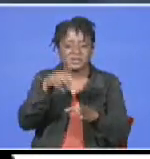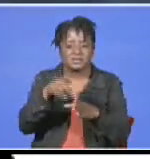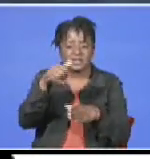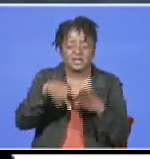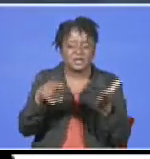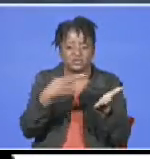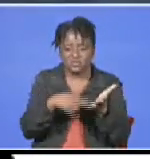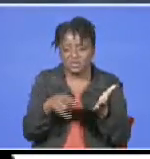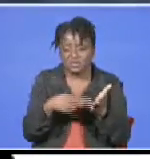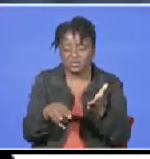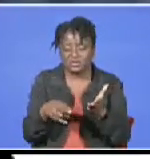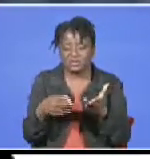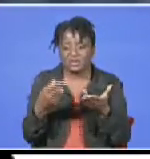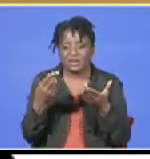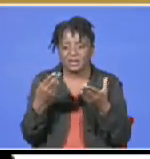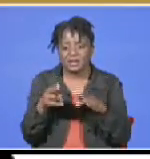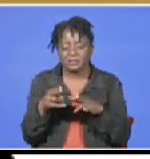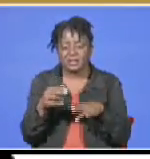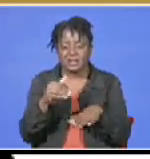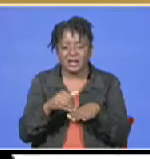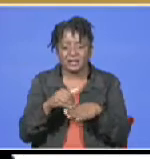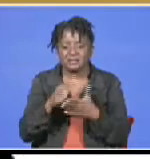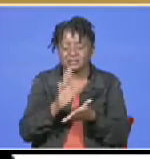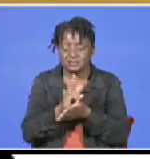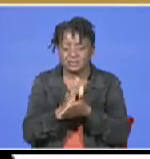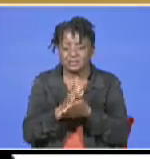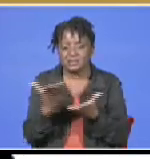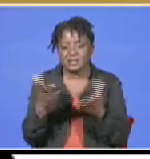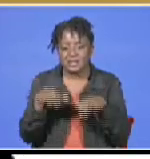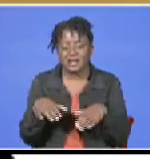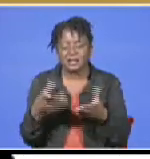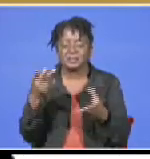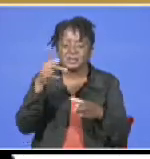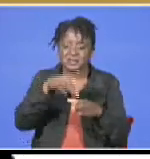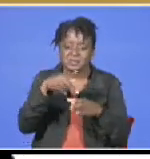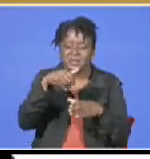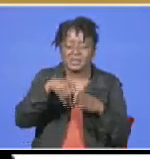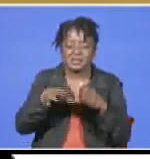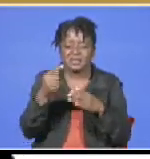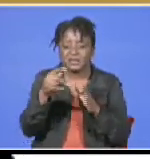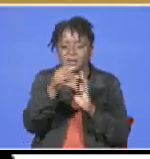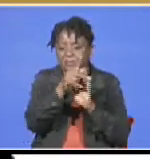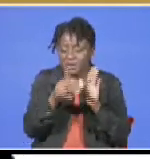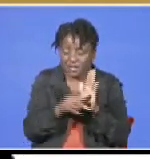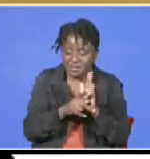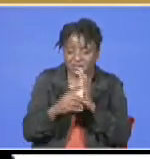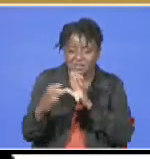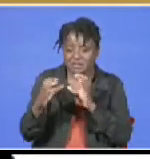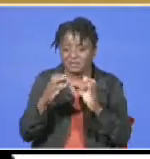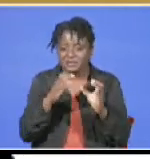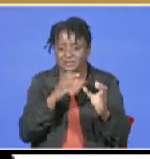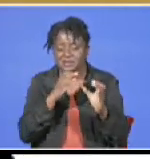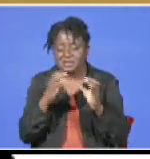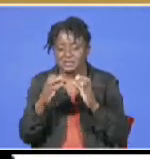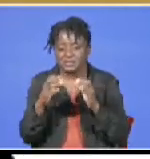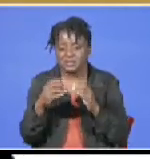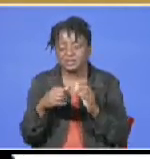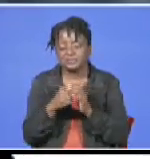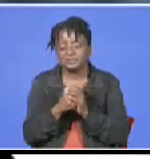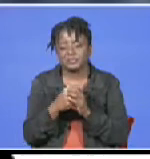the research that's being done by the institute, can participate in the policy dialogues. They are